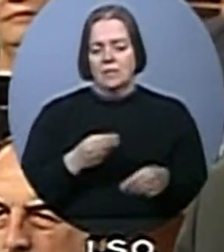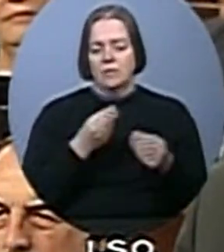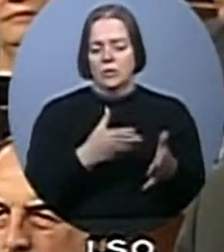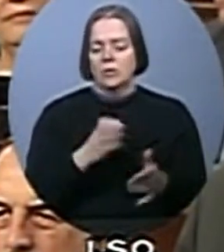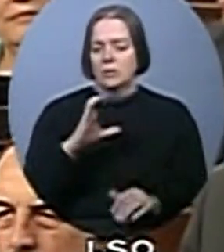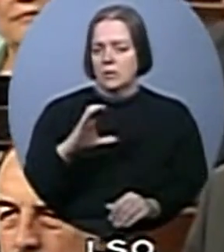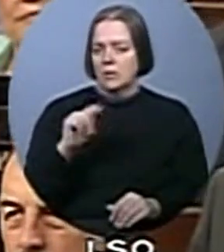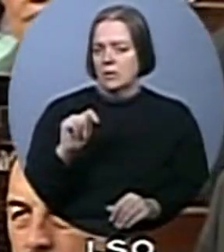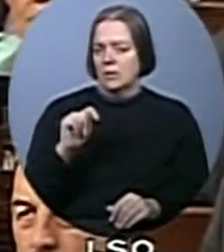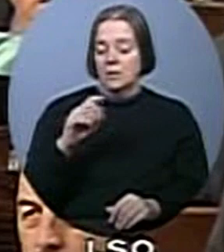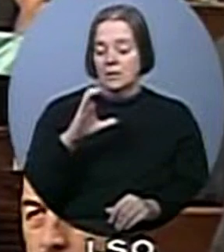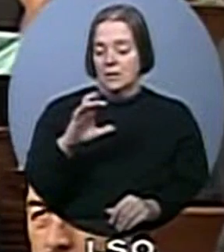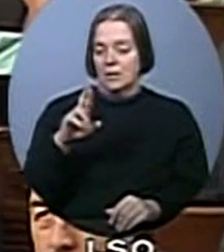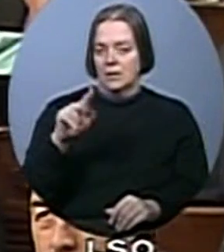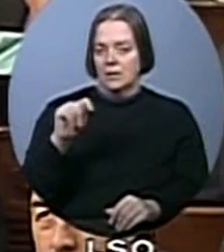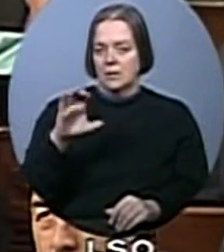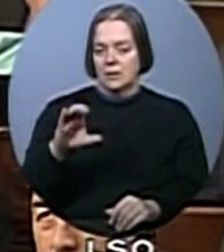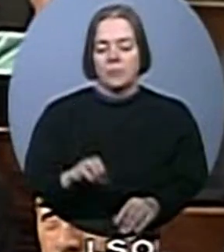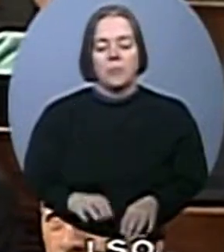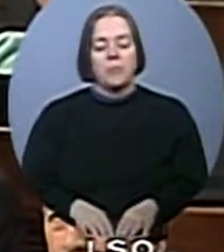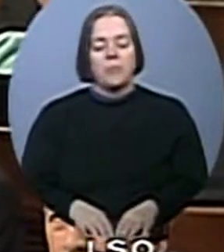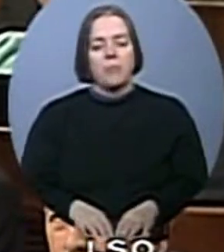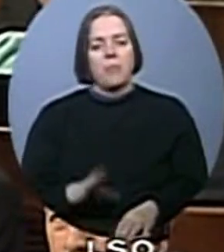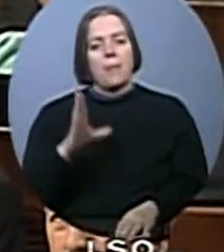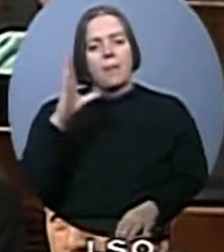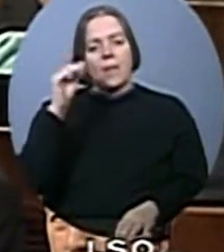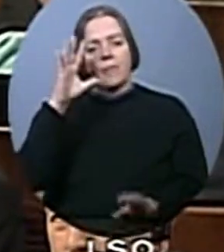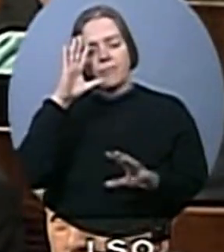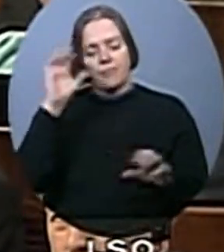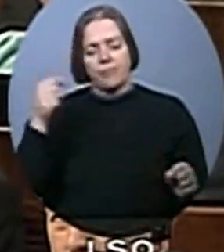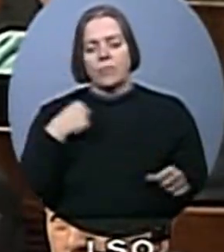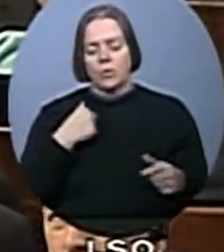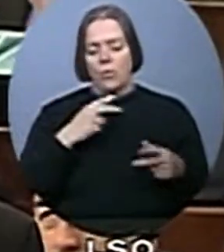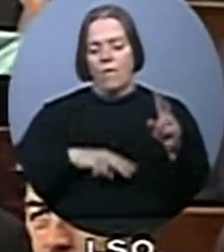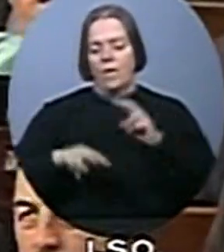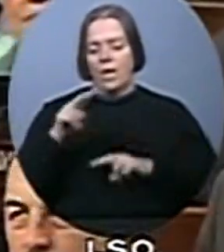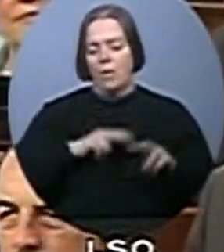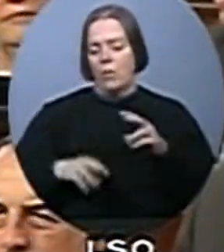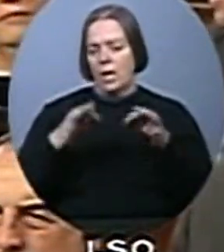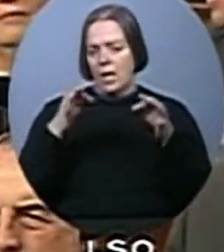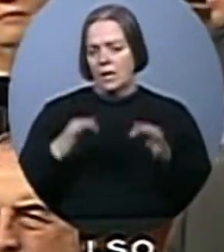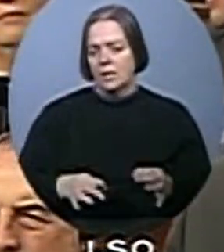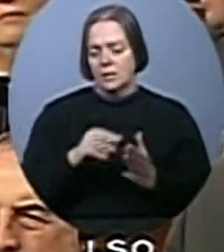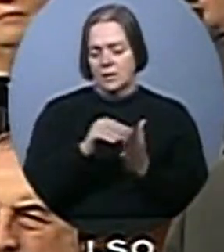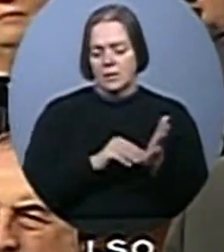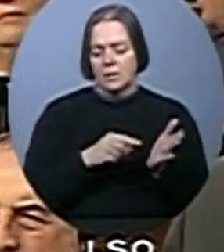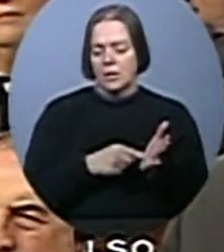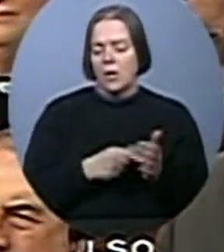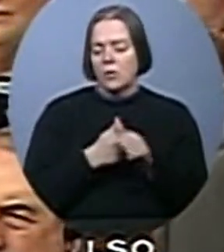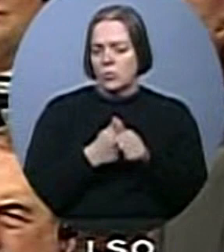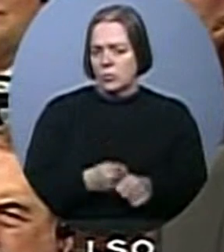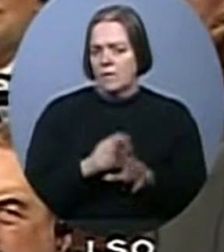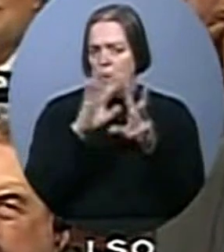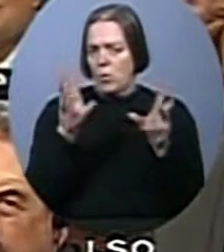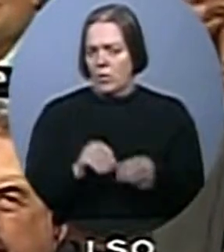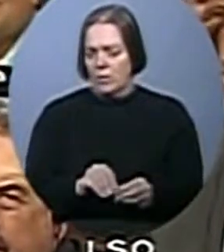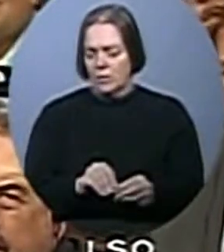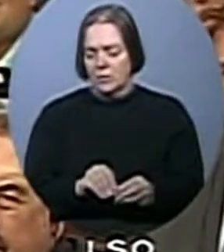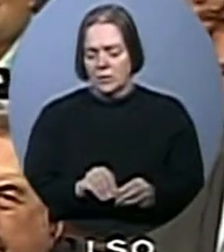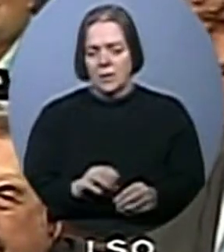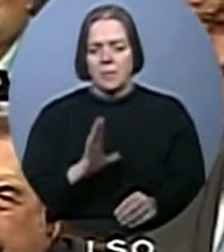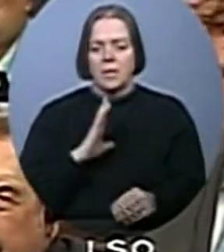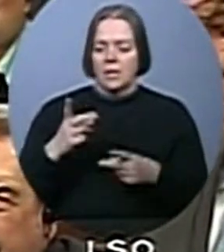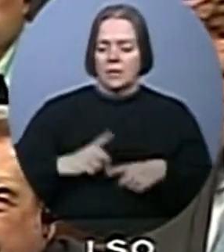Mr. Speaker, we will review the decision in that context. Now, the honourable member is part of a party that had a leader that mentioned the egg management